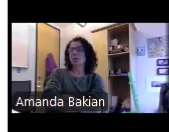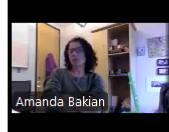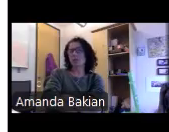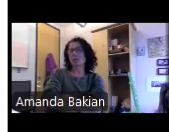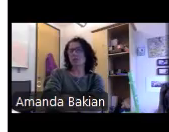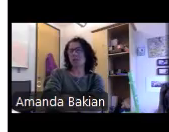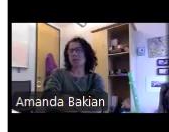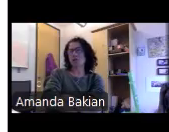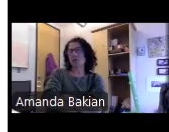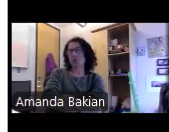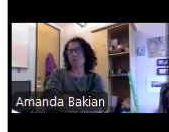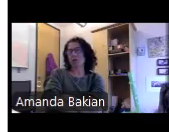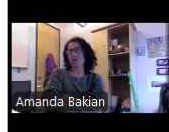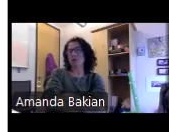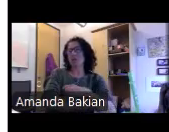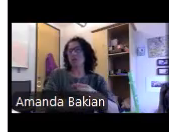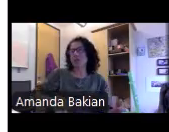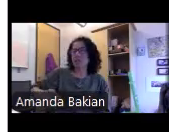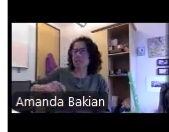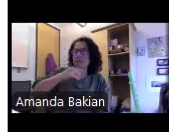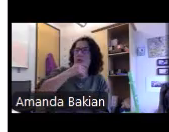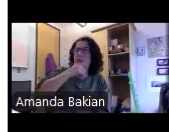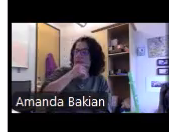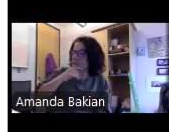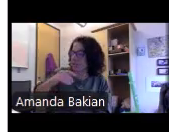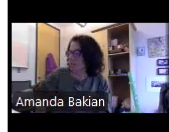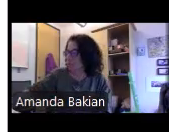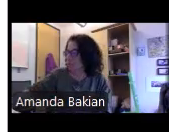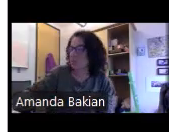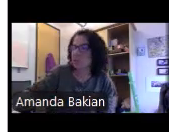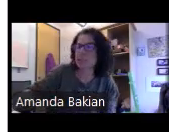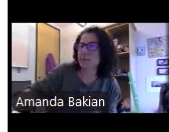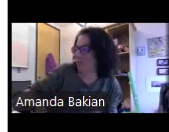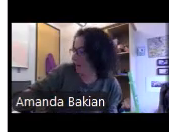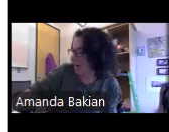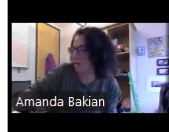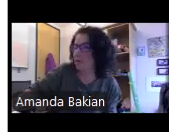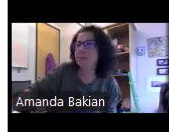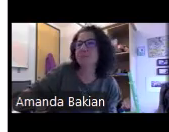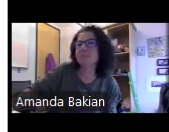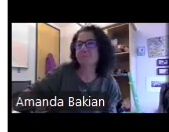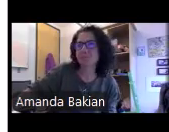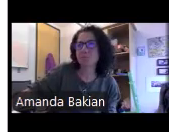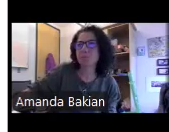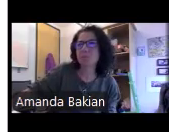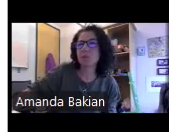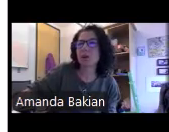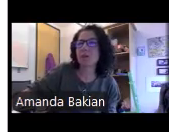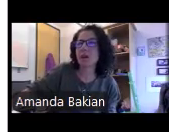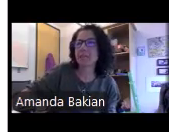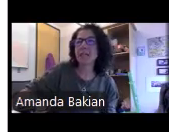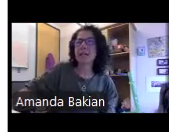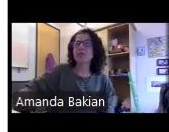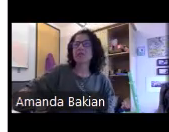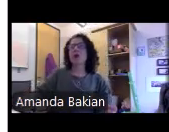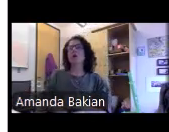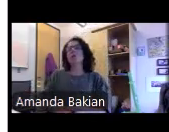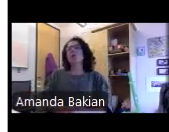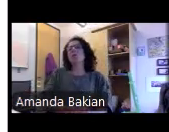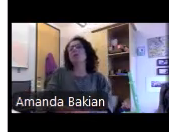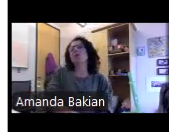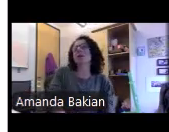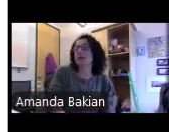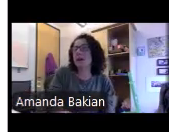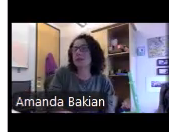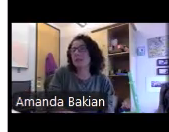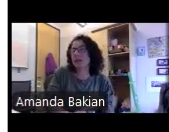a real big increase in the prevalence under DSM-4 that's continued under DSM-5. All right.